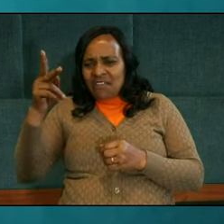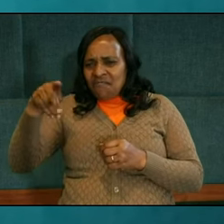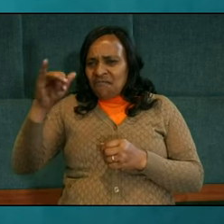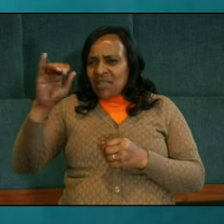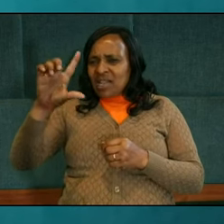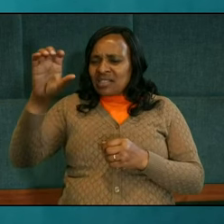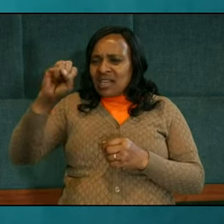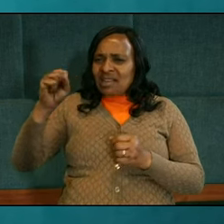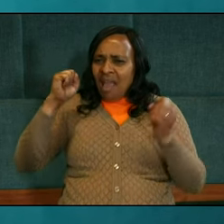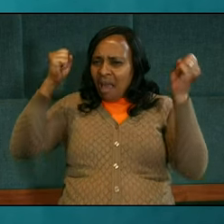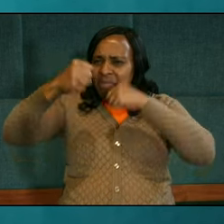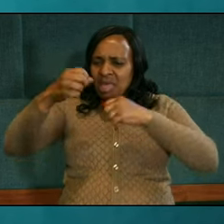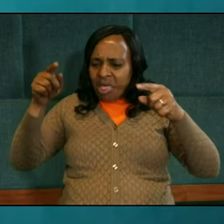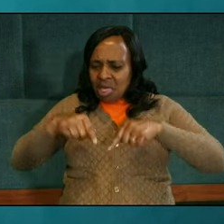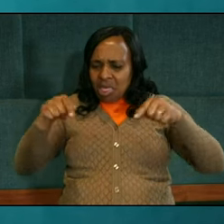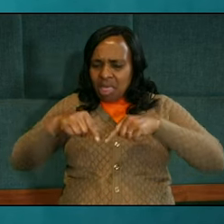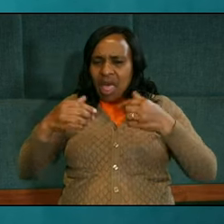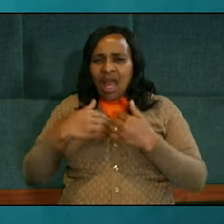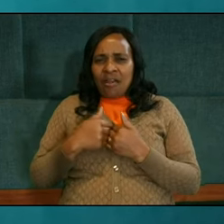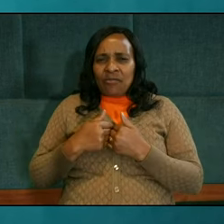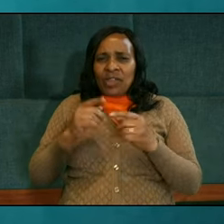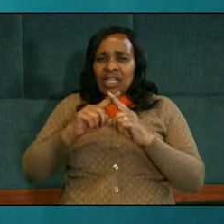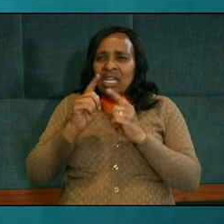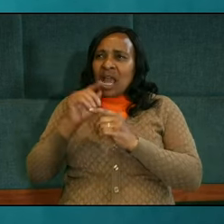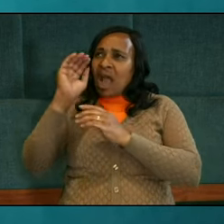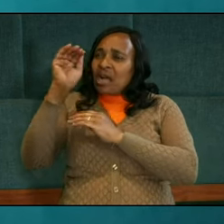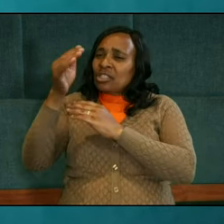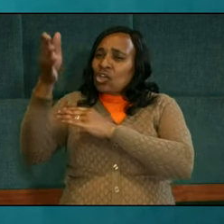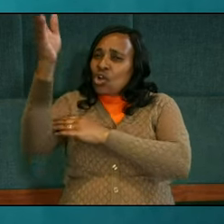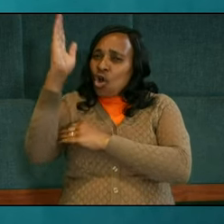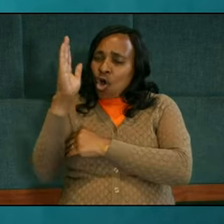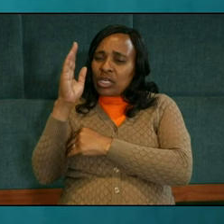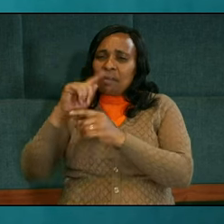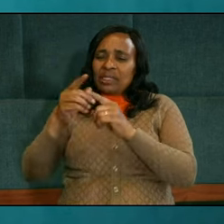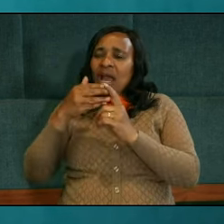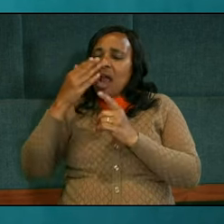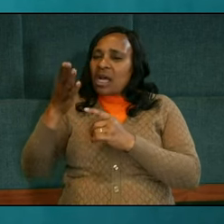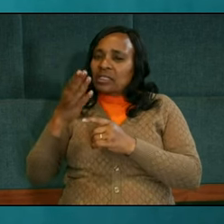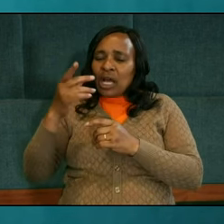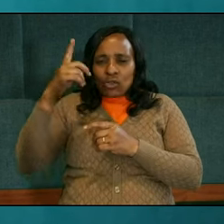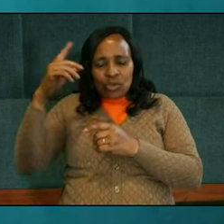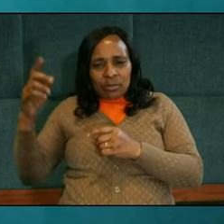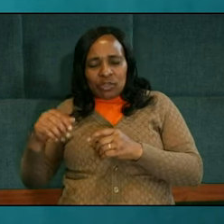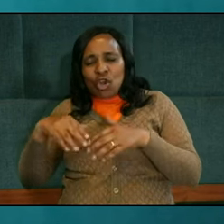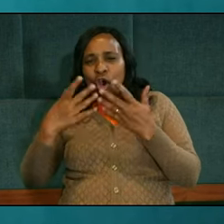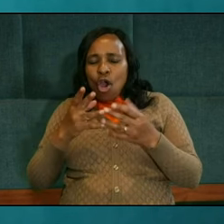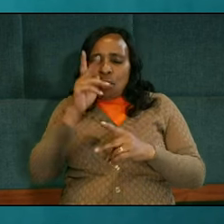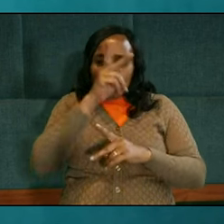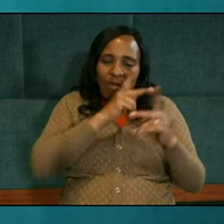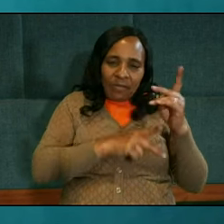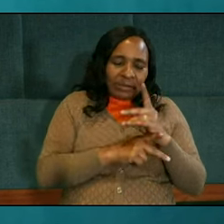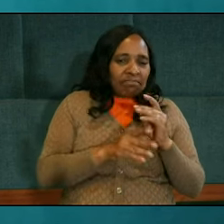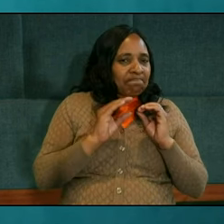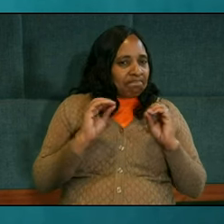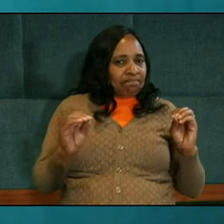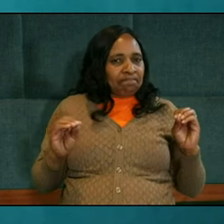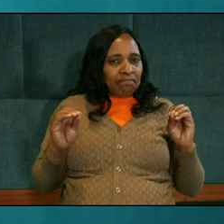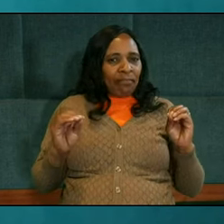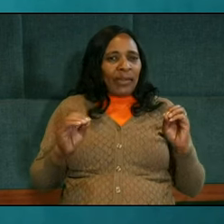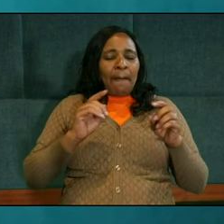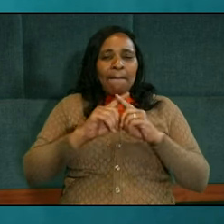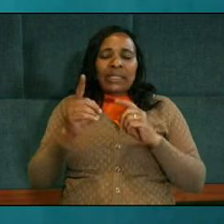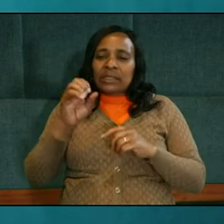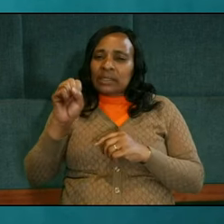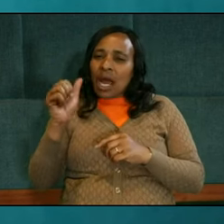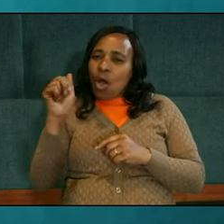filled his heart. He inquired of the Lord, but he did not answer him by dreams or Urim or prophets. But